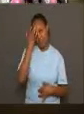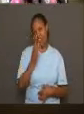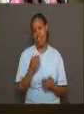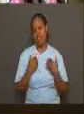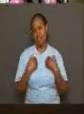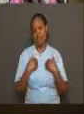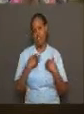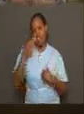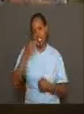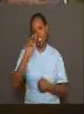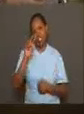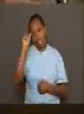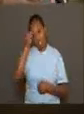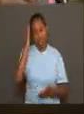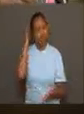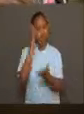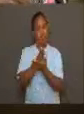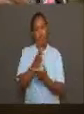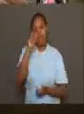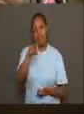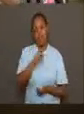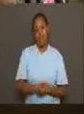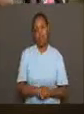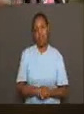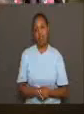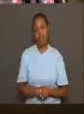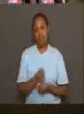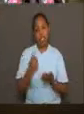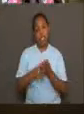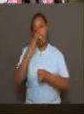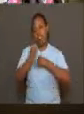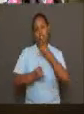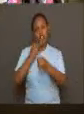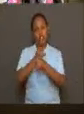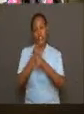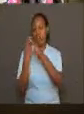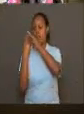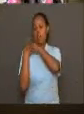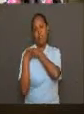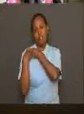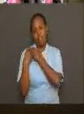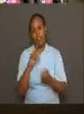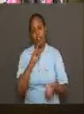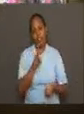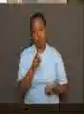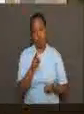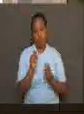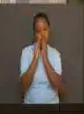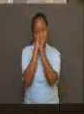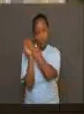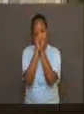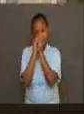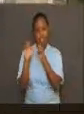HIV/AIDS must be stopped. It is an international responsibility to fight against